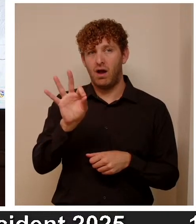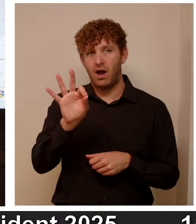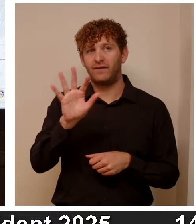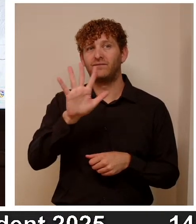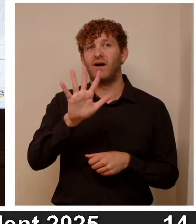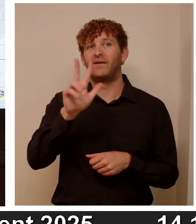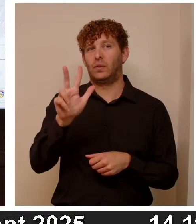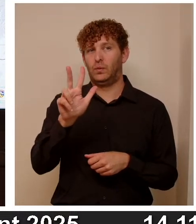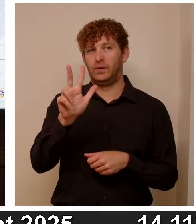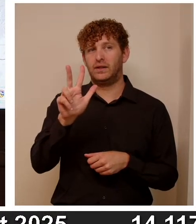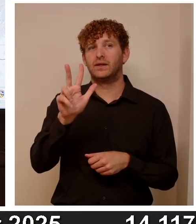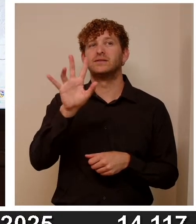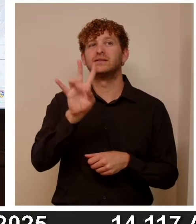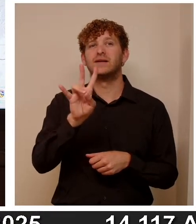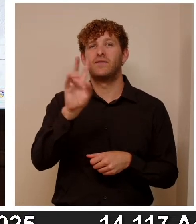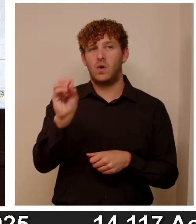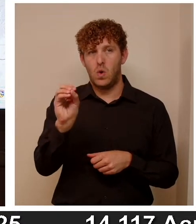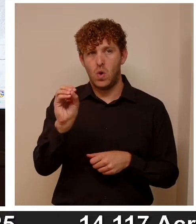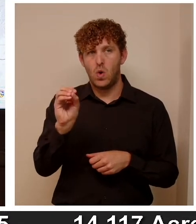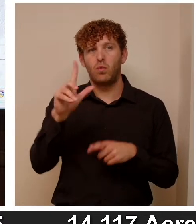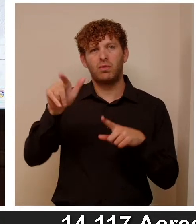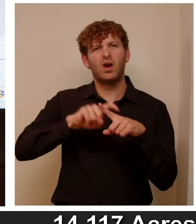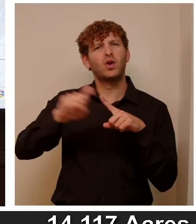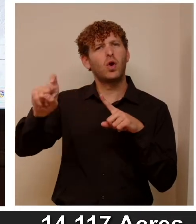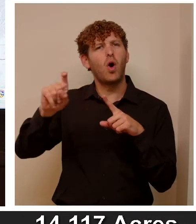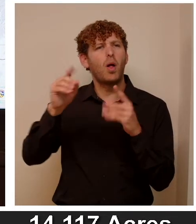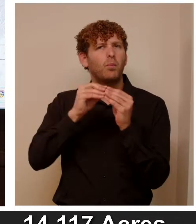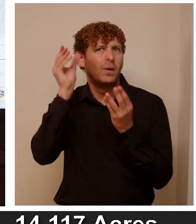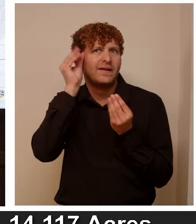626-979-5370 if you have any questions about debris removal.